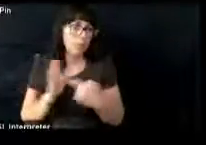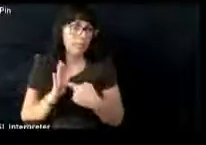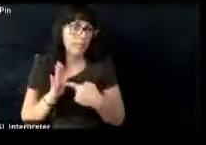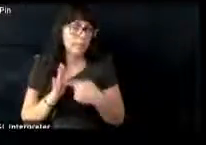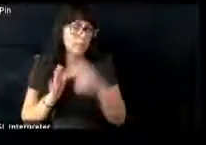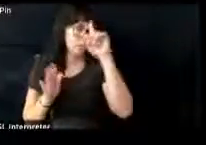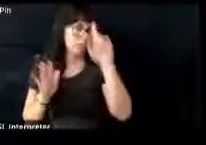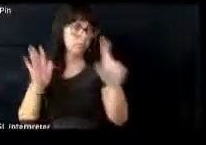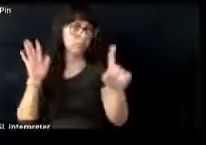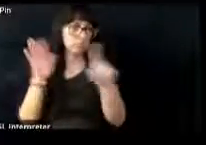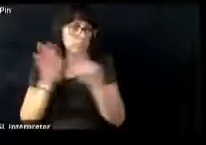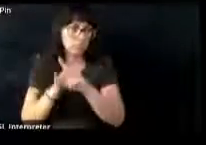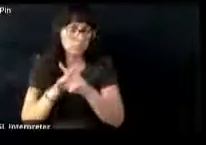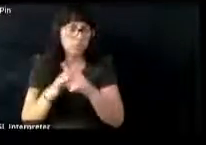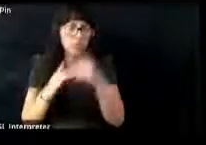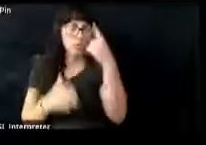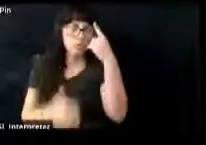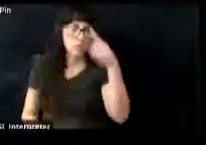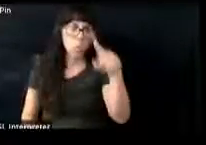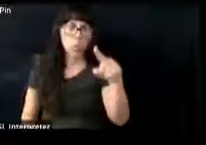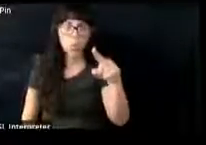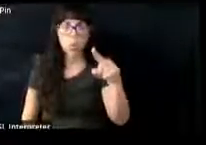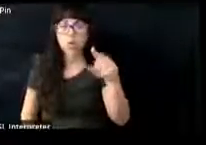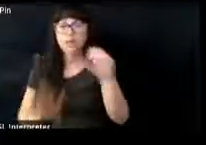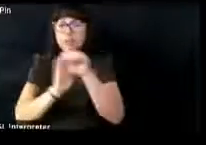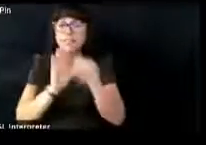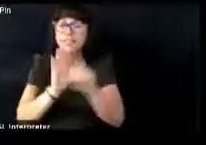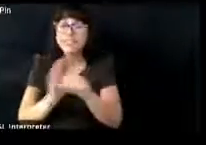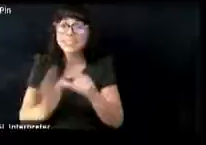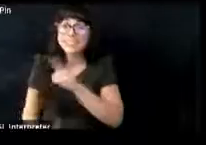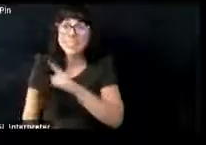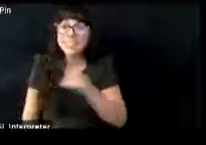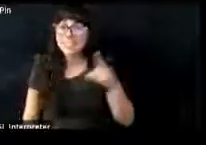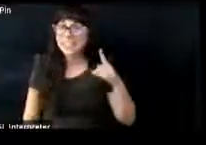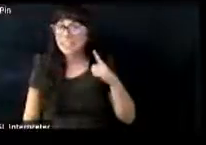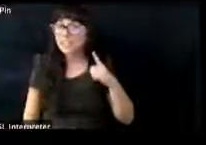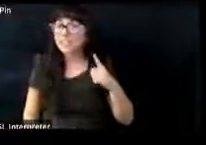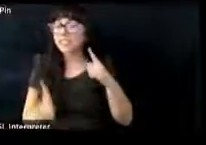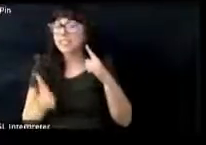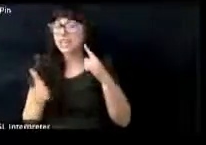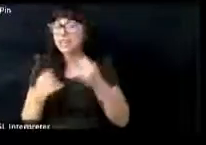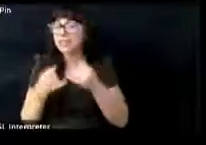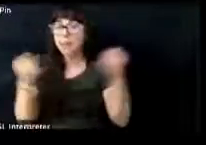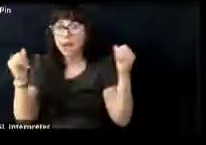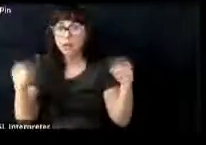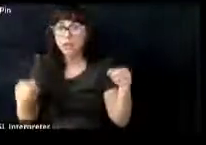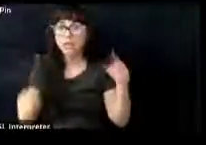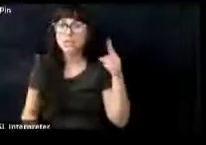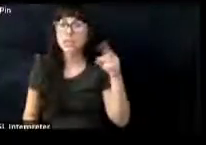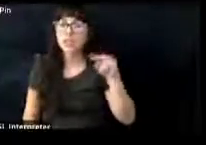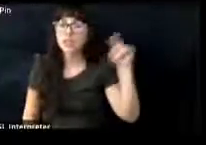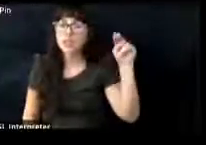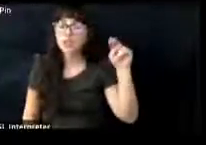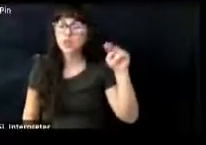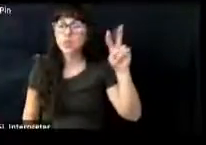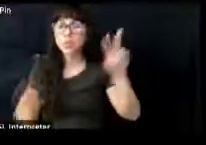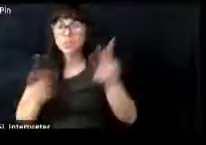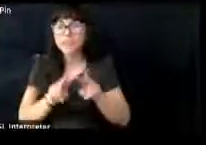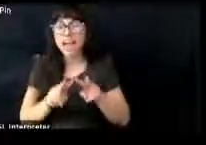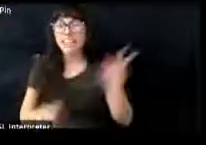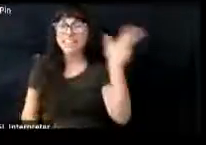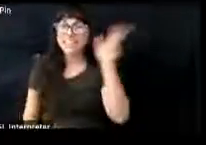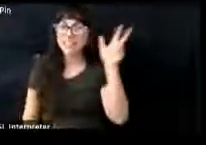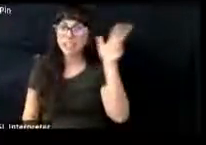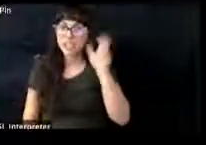mind for state legislative boundaries is in the North Valley. Devonshire Street was